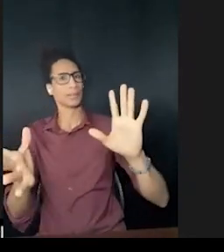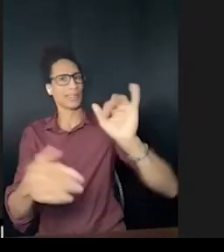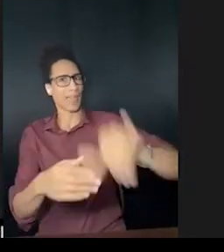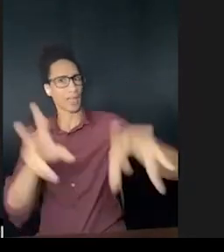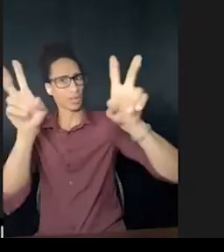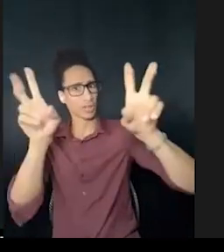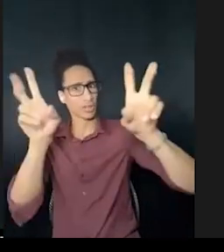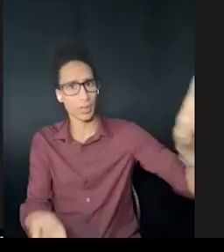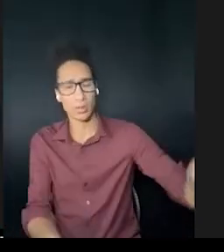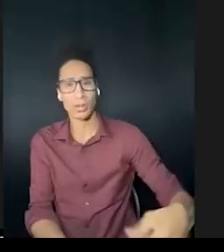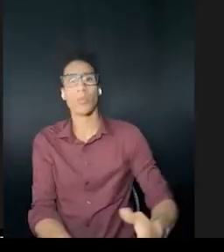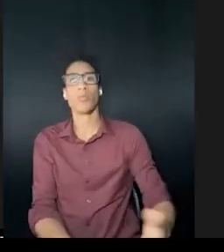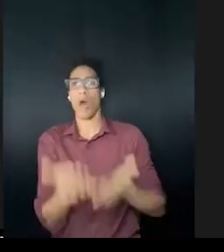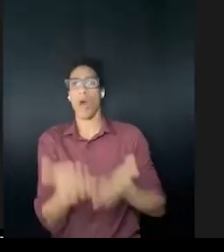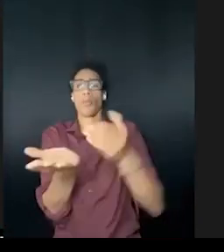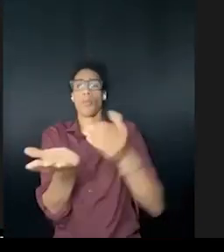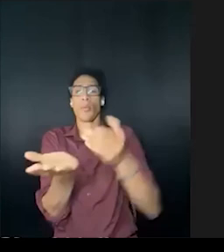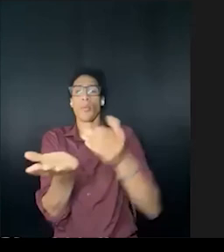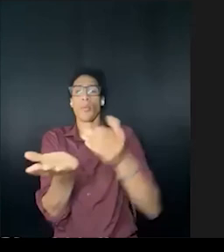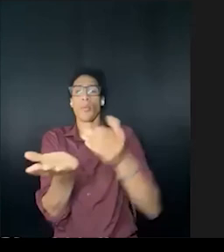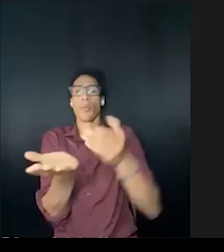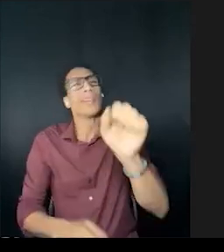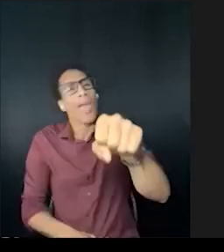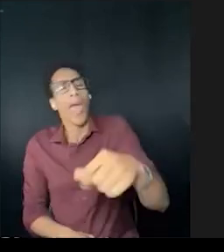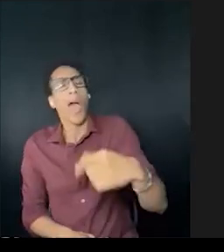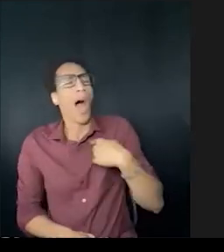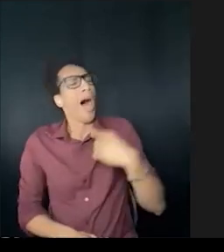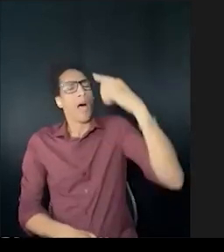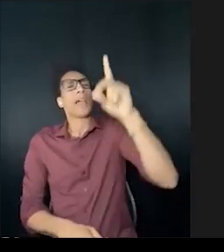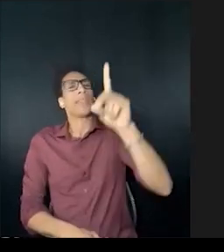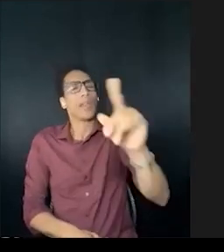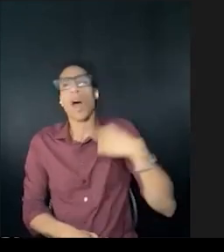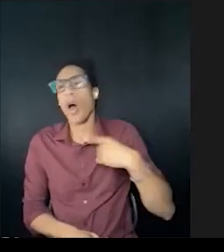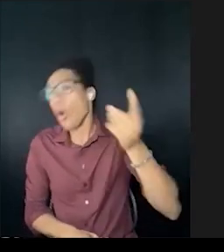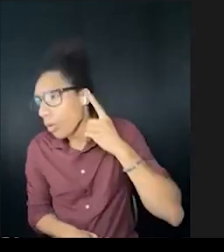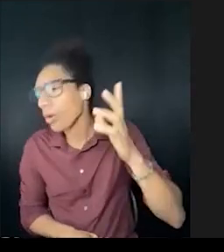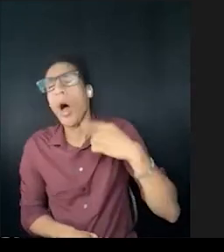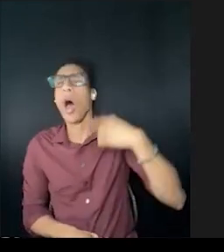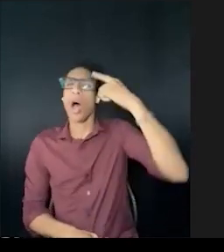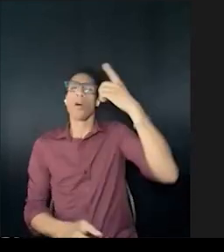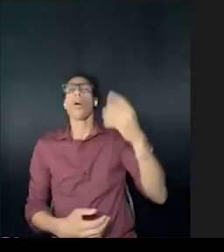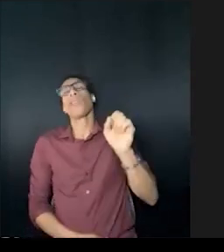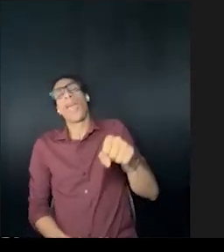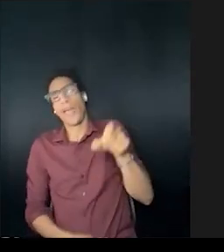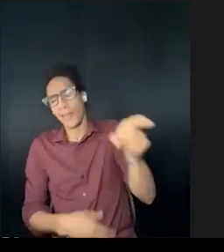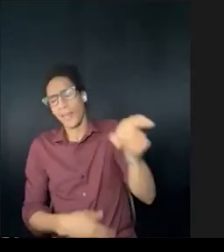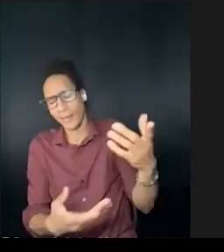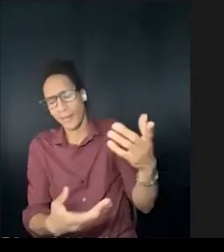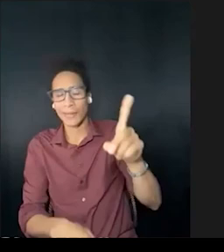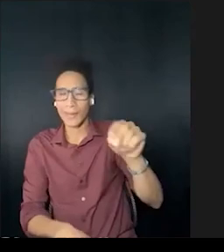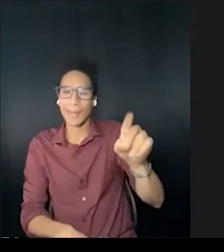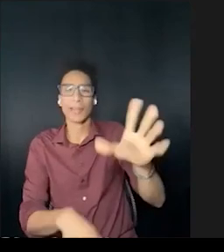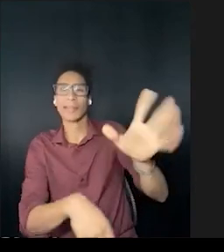yeah, I thought on one hand, yeah, he served his time. He should have a chance. But I also felt